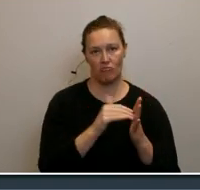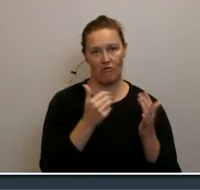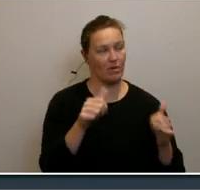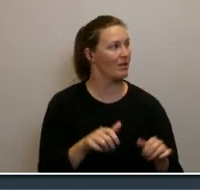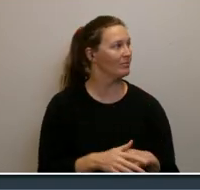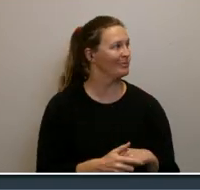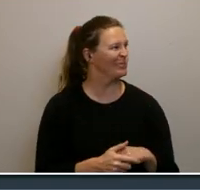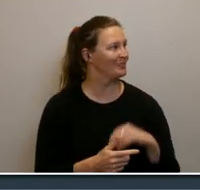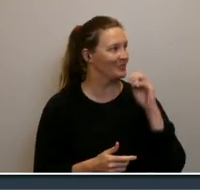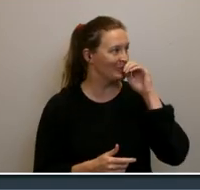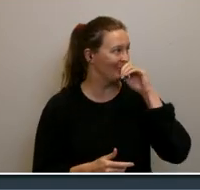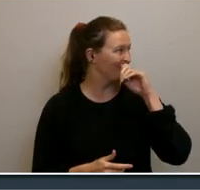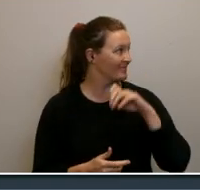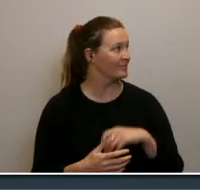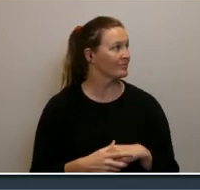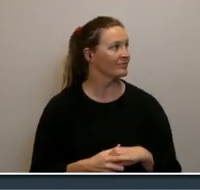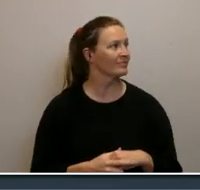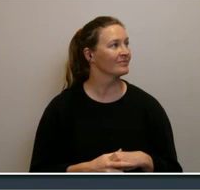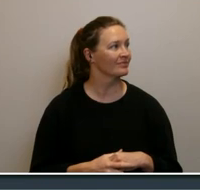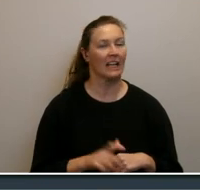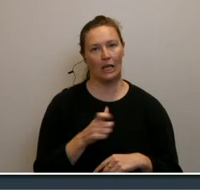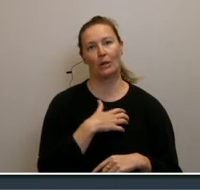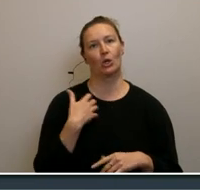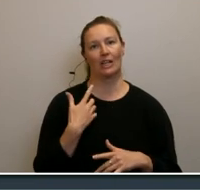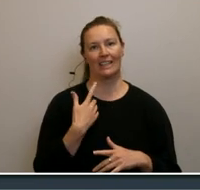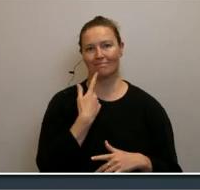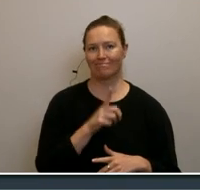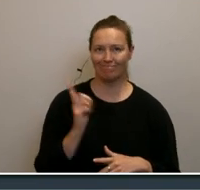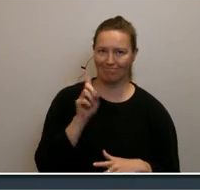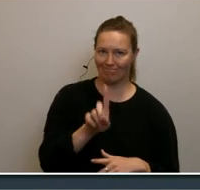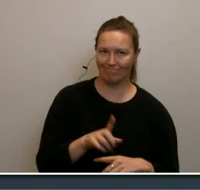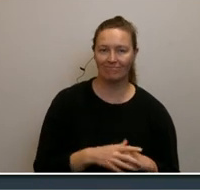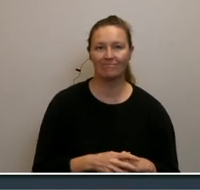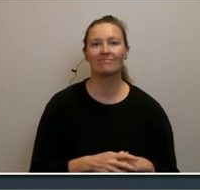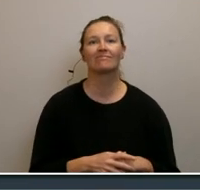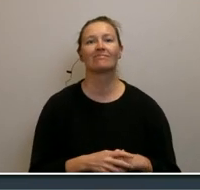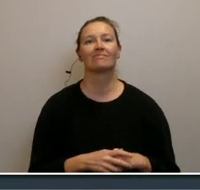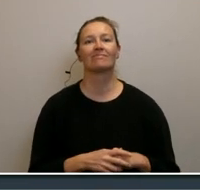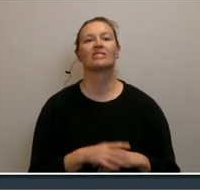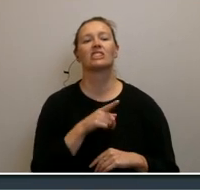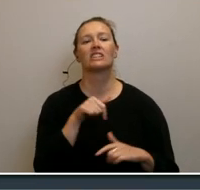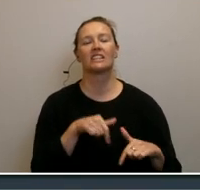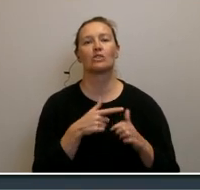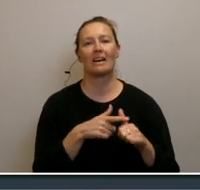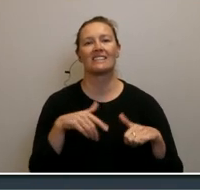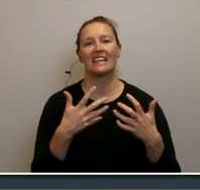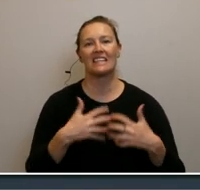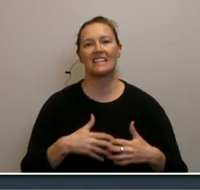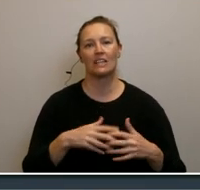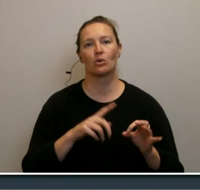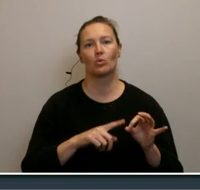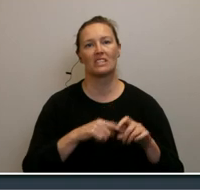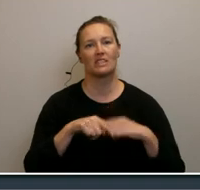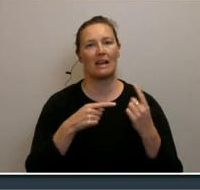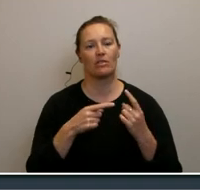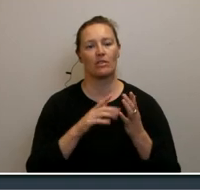Janice. Oh no, we were caught a little early, so it's fine. Janice is here for any technical questions you might have around the hospice